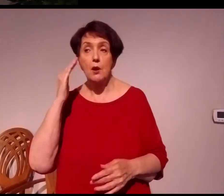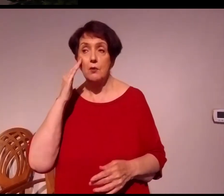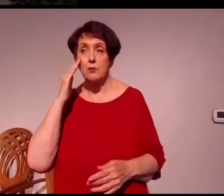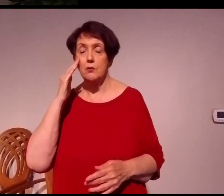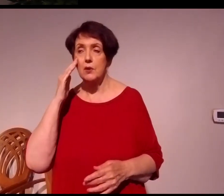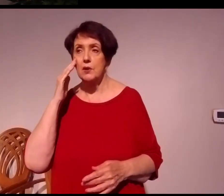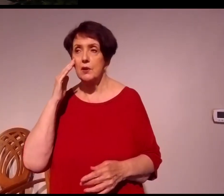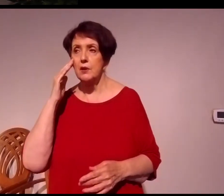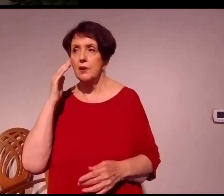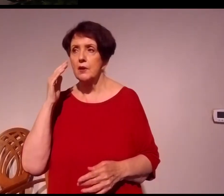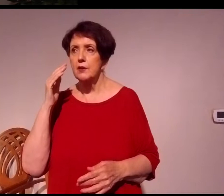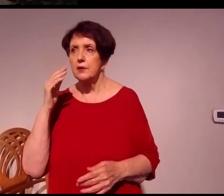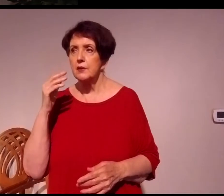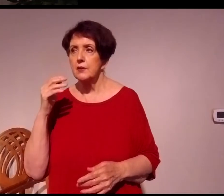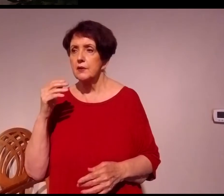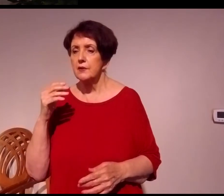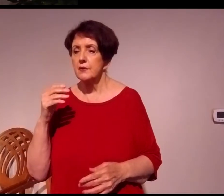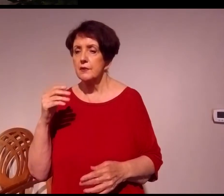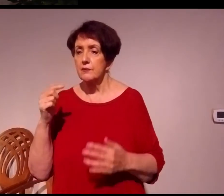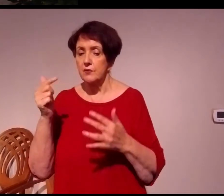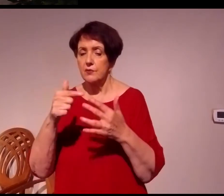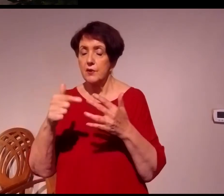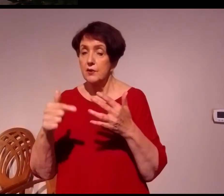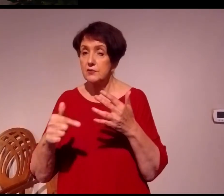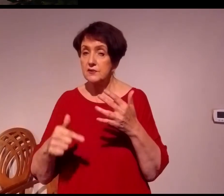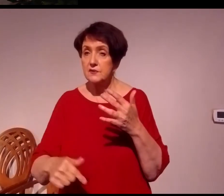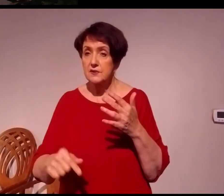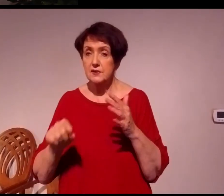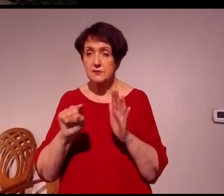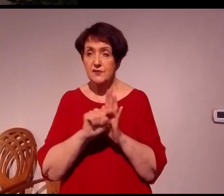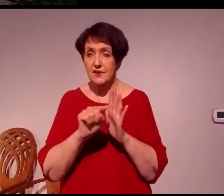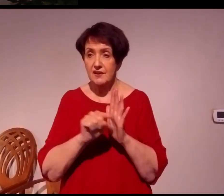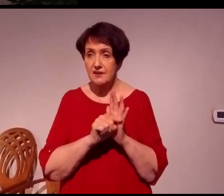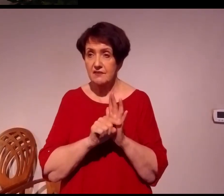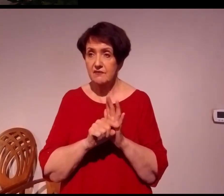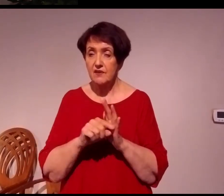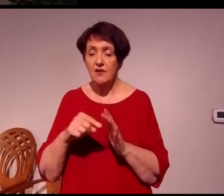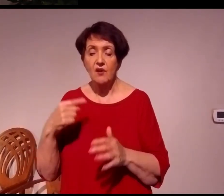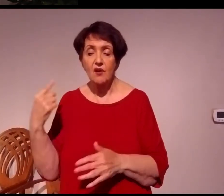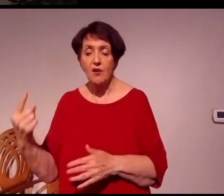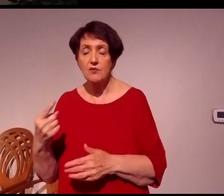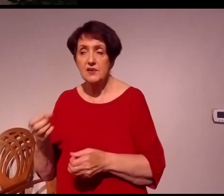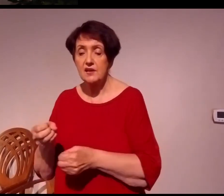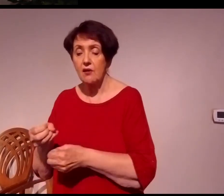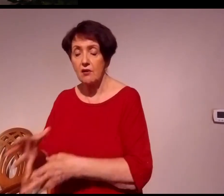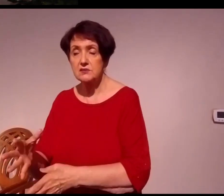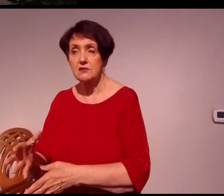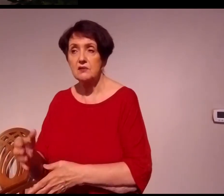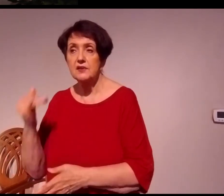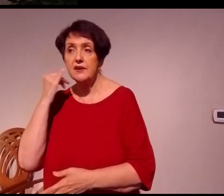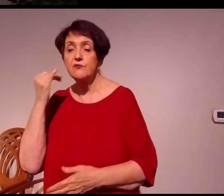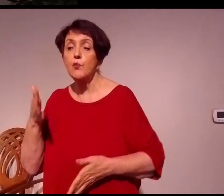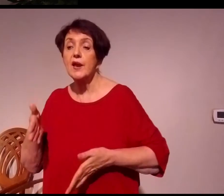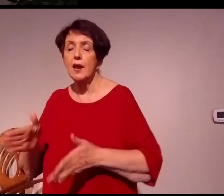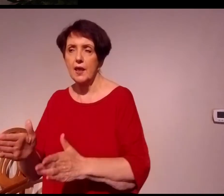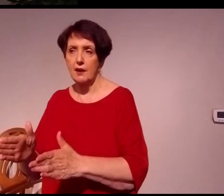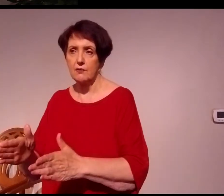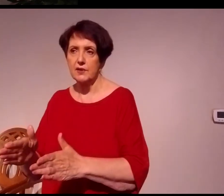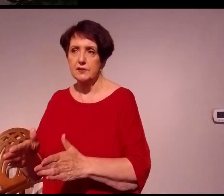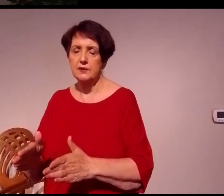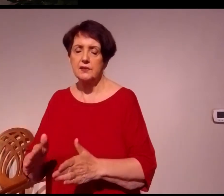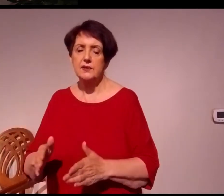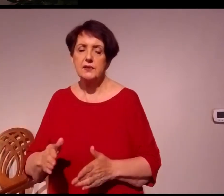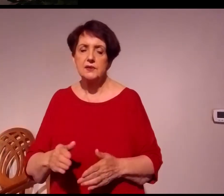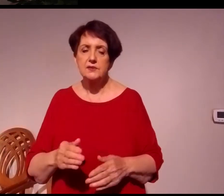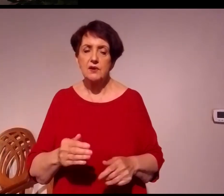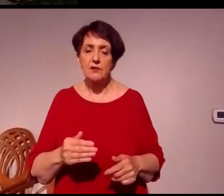that those things are only causal when we allow them to be causal. And so our task over